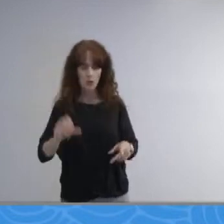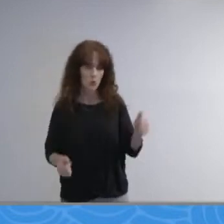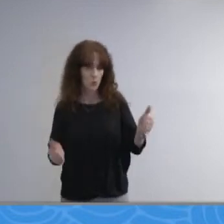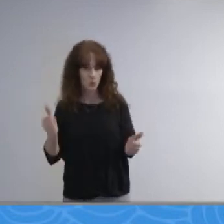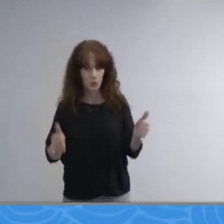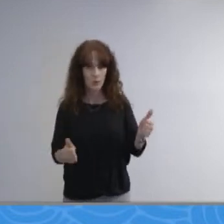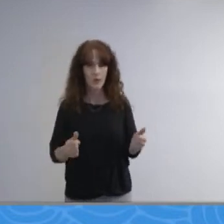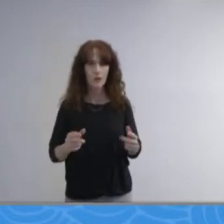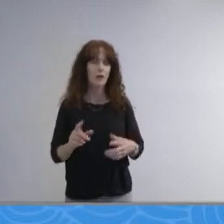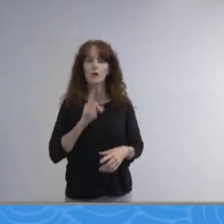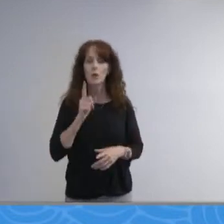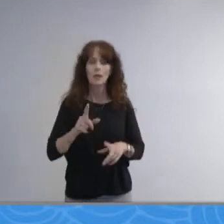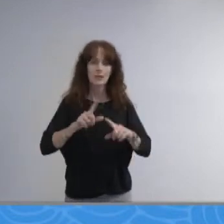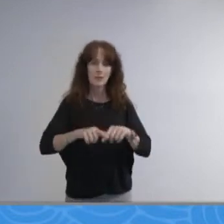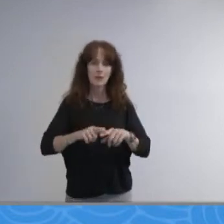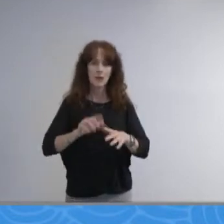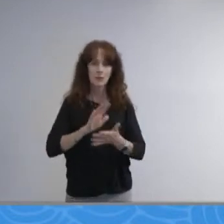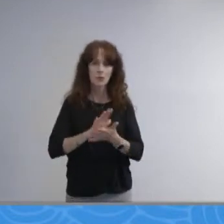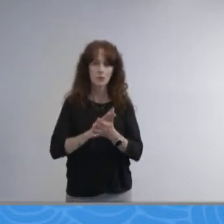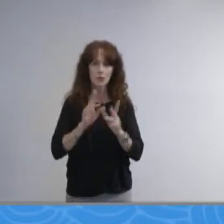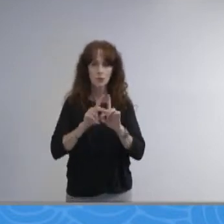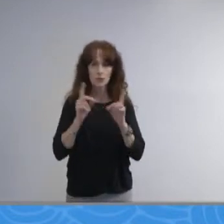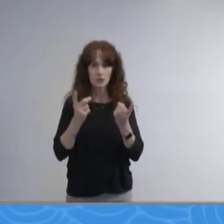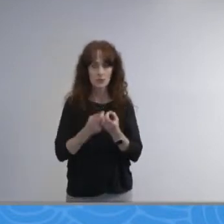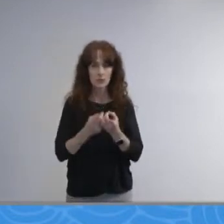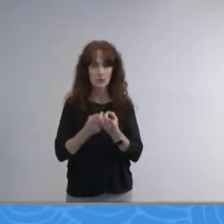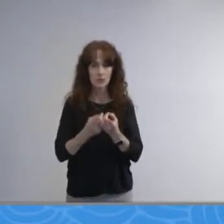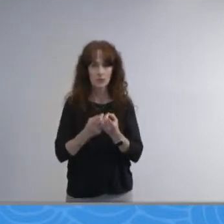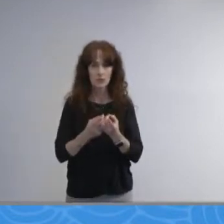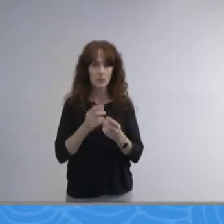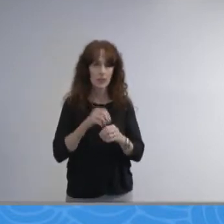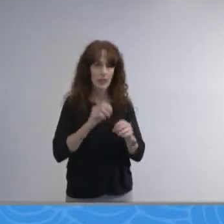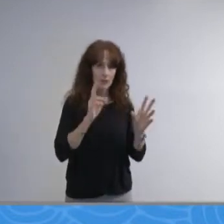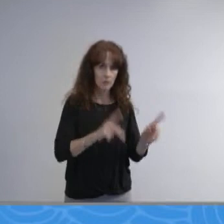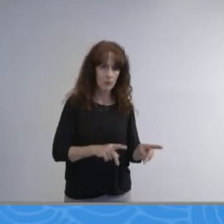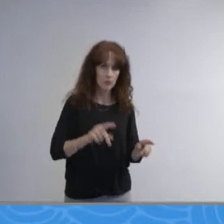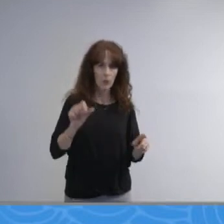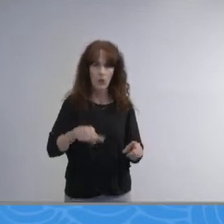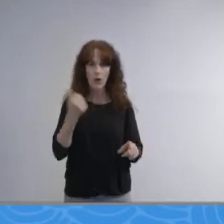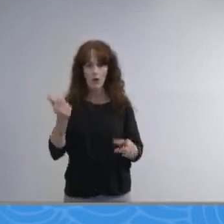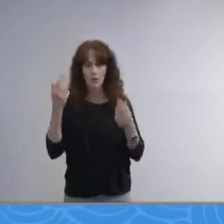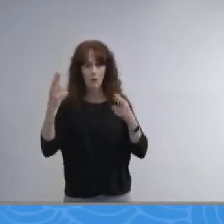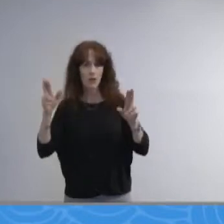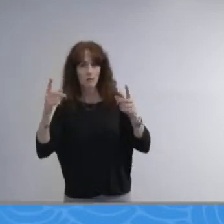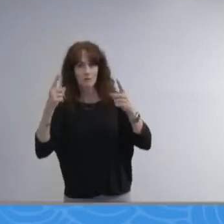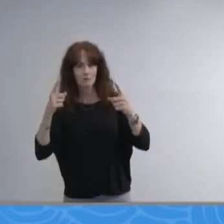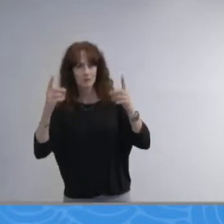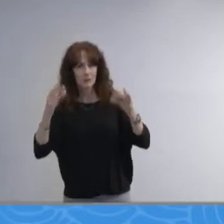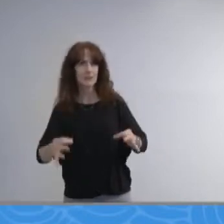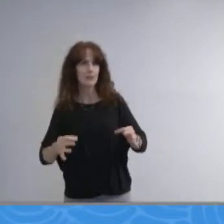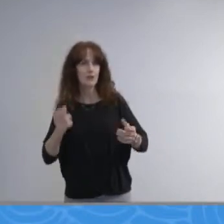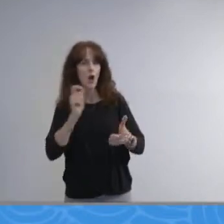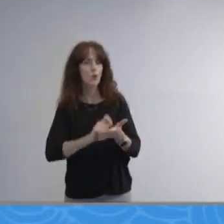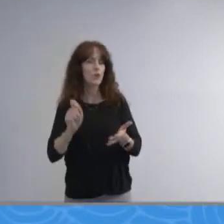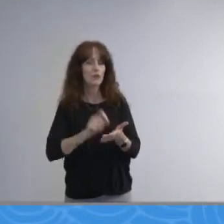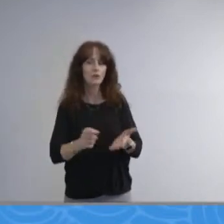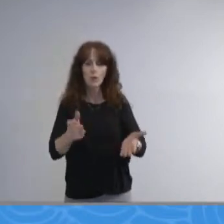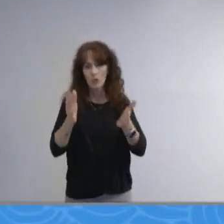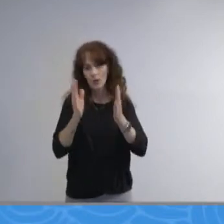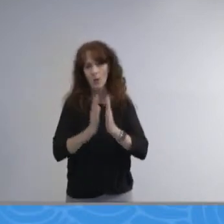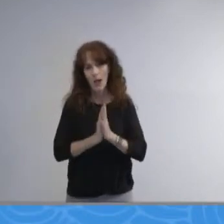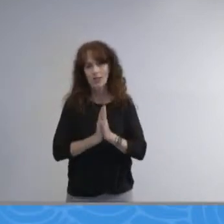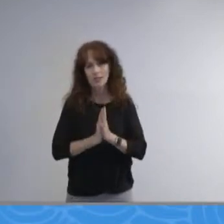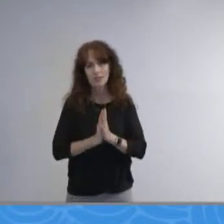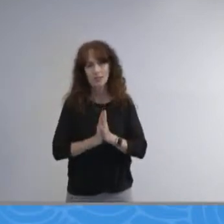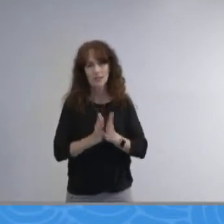So it ultimately depends on your school district, and if they haven't presented an alternative resolution, make a written request,